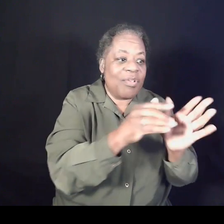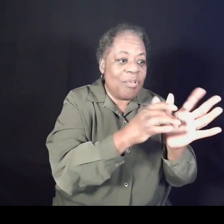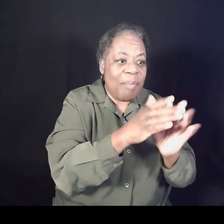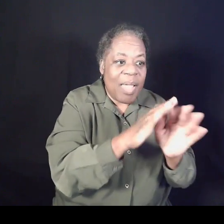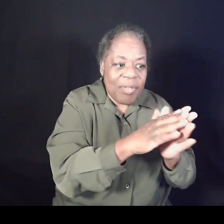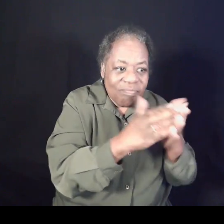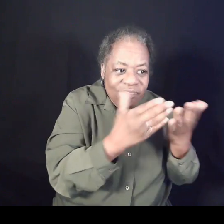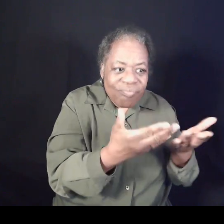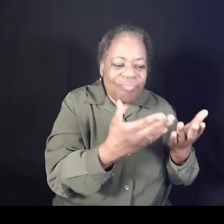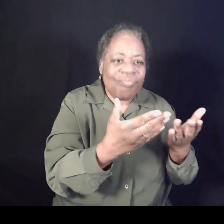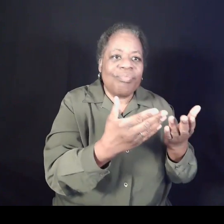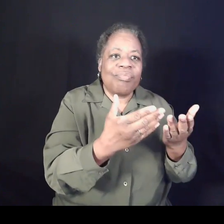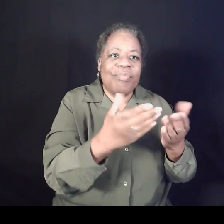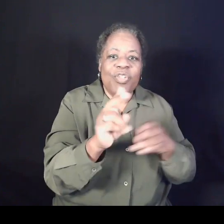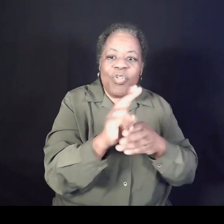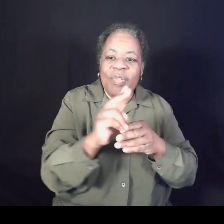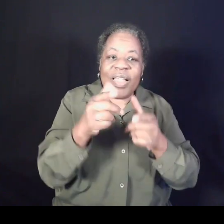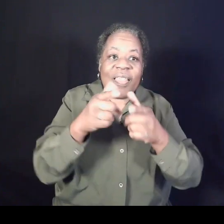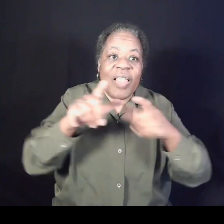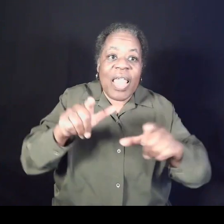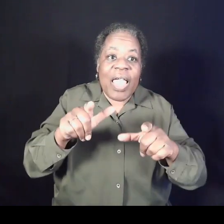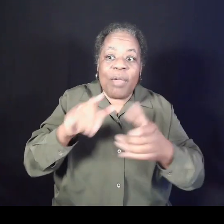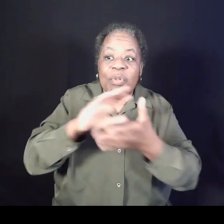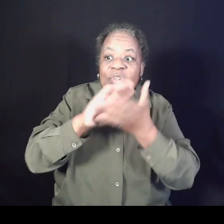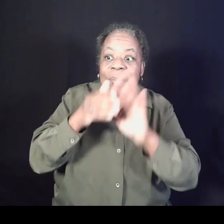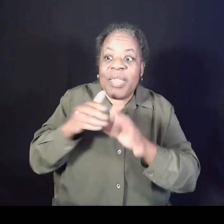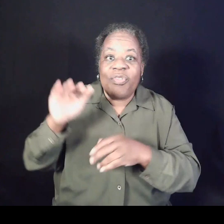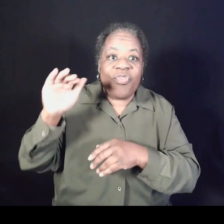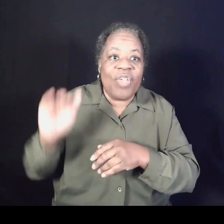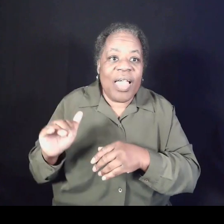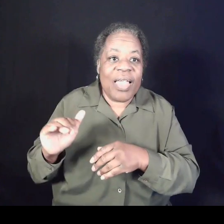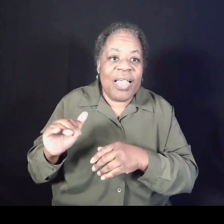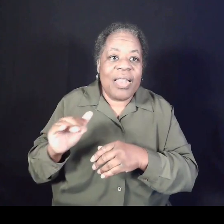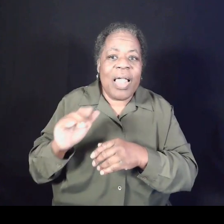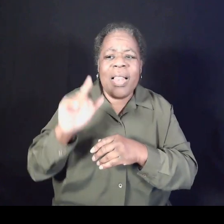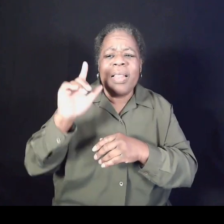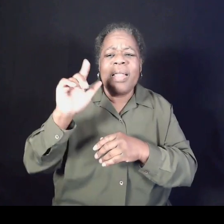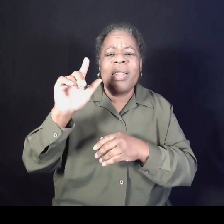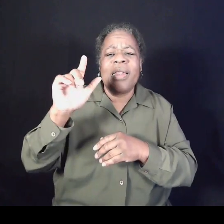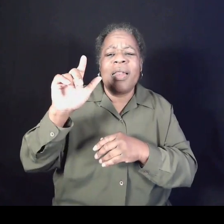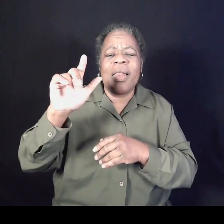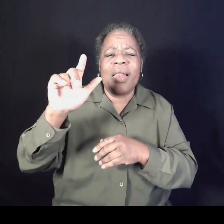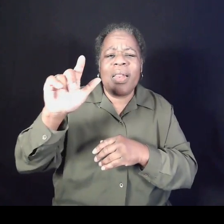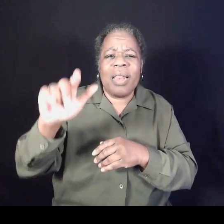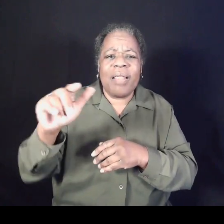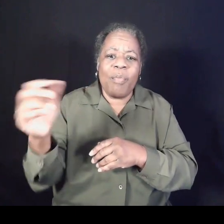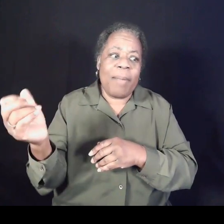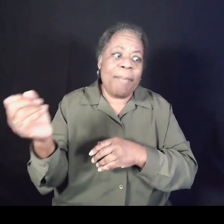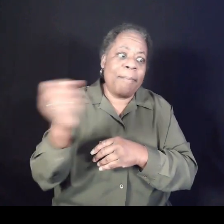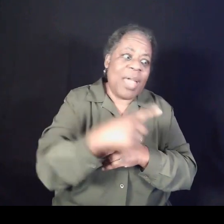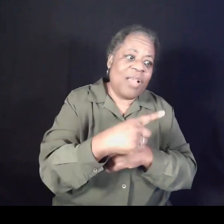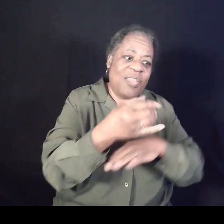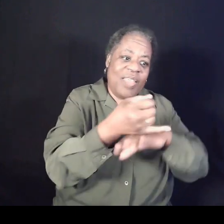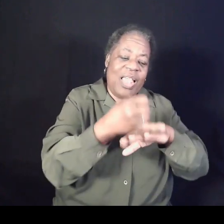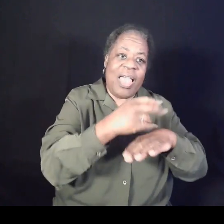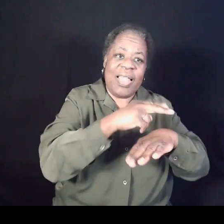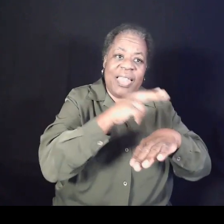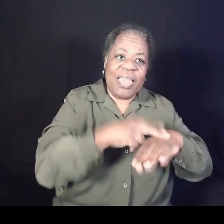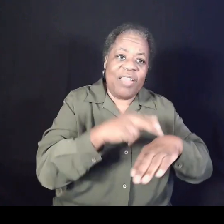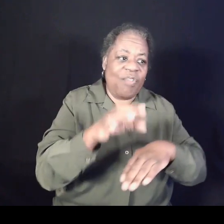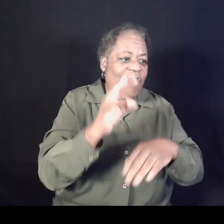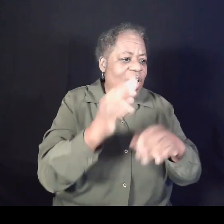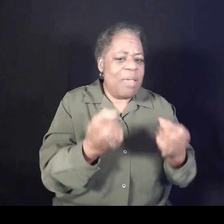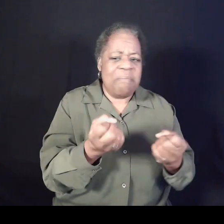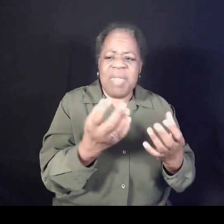Child. And decades later, the Richardsons returned to that island nation and found great numbers of